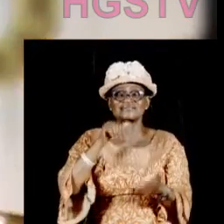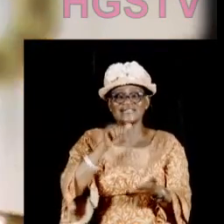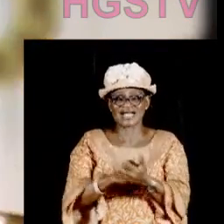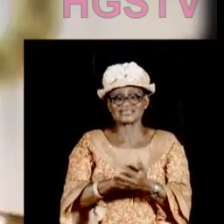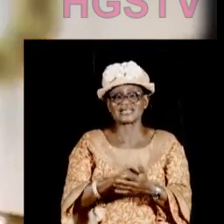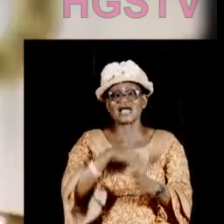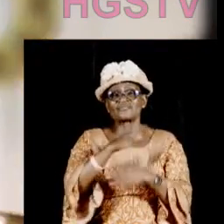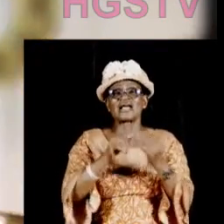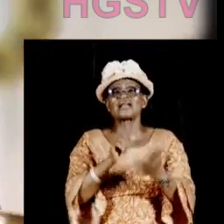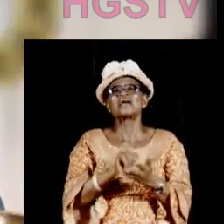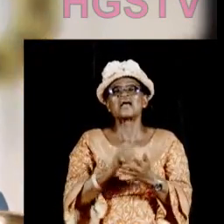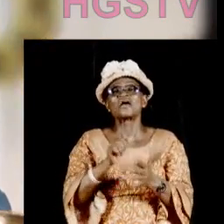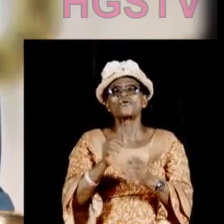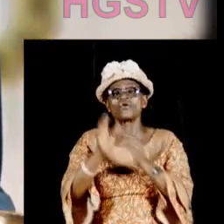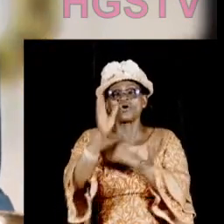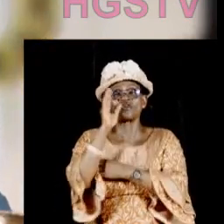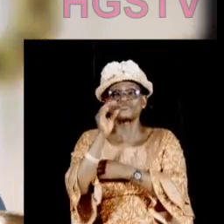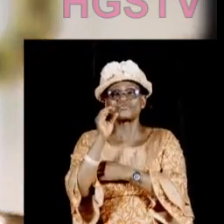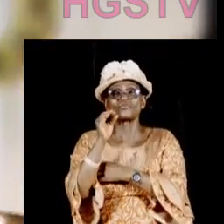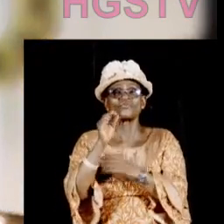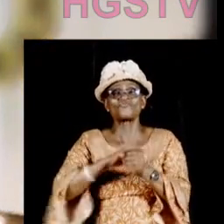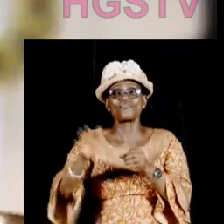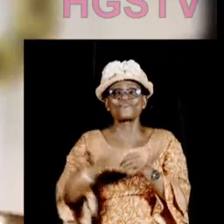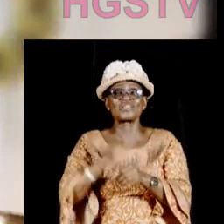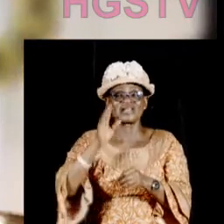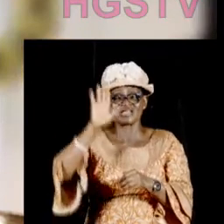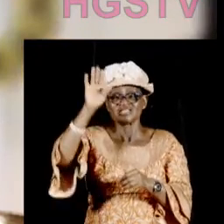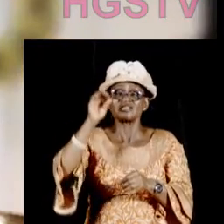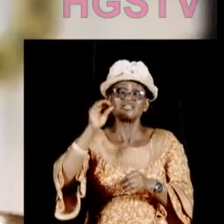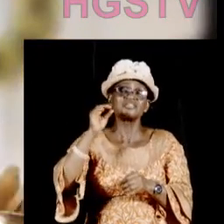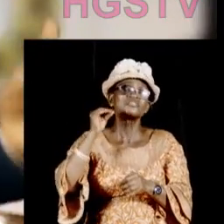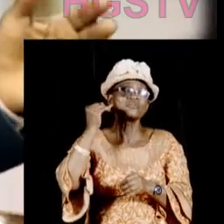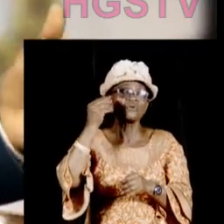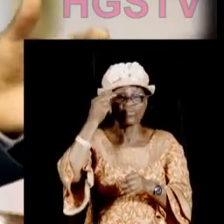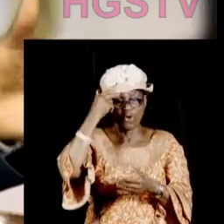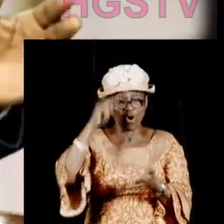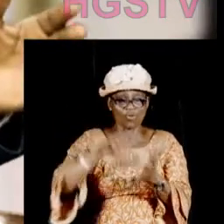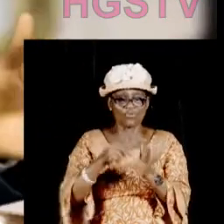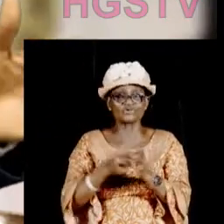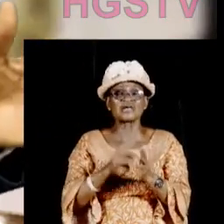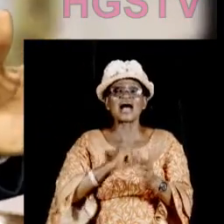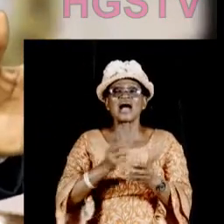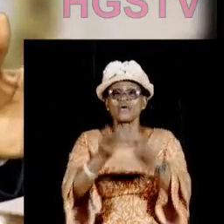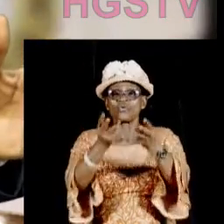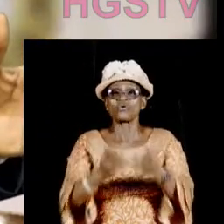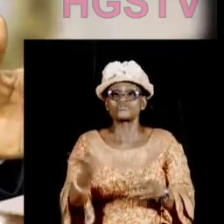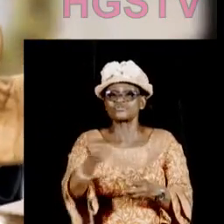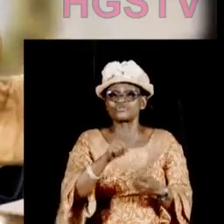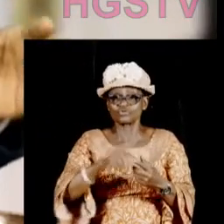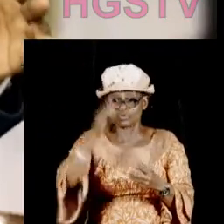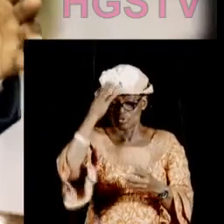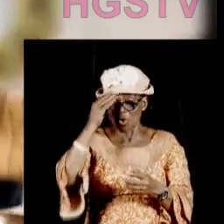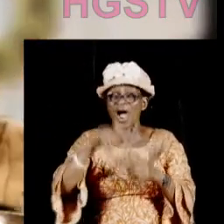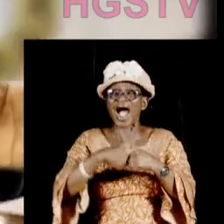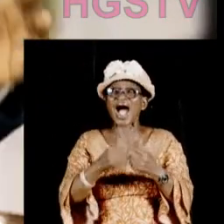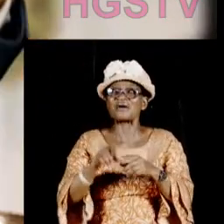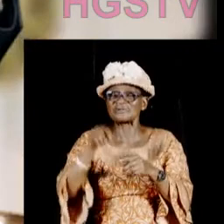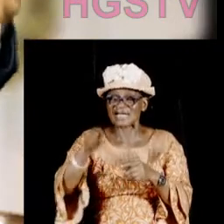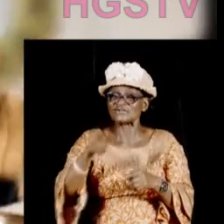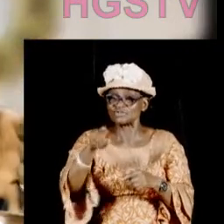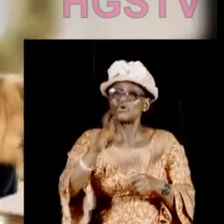his purpose. I want to assure you, it does not matter how down you are, either